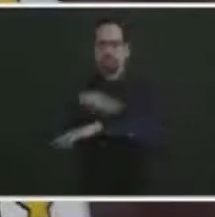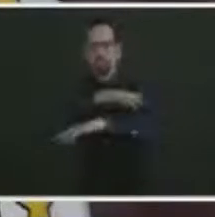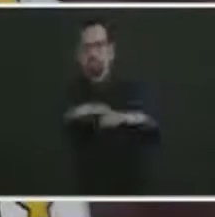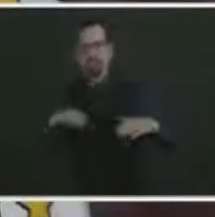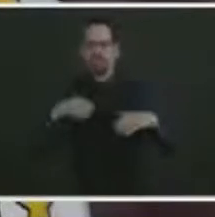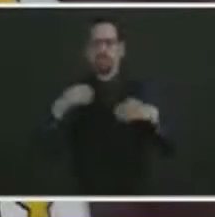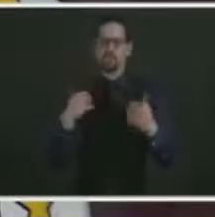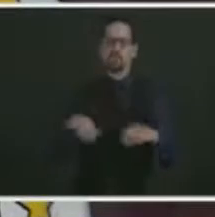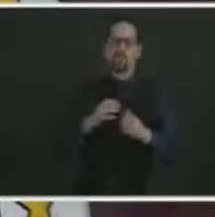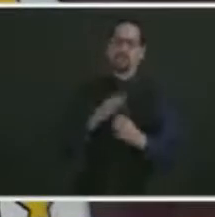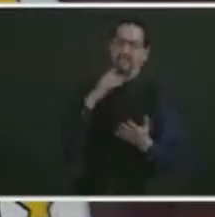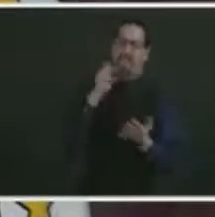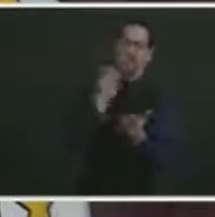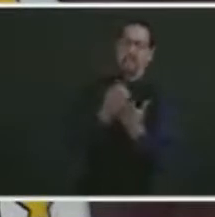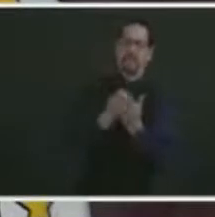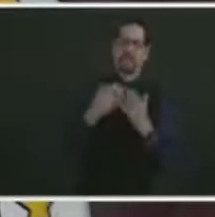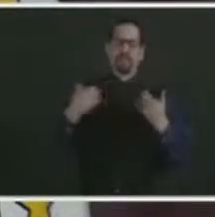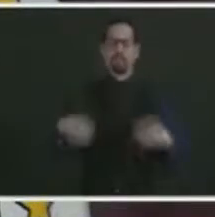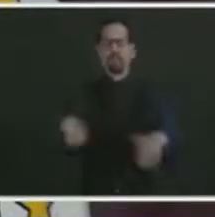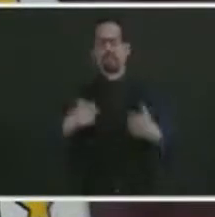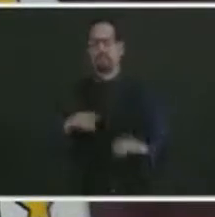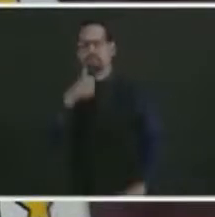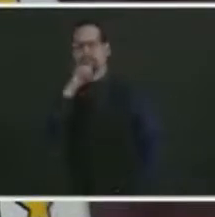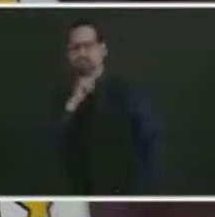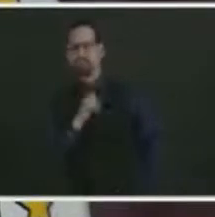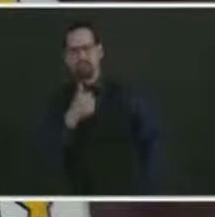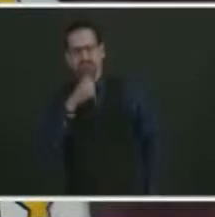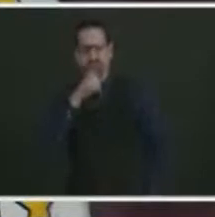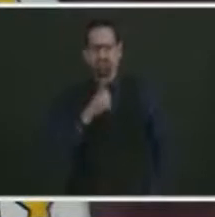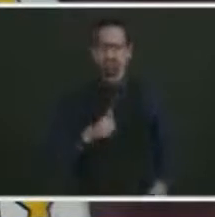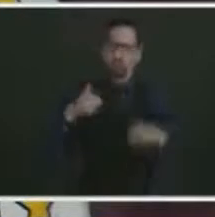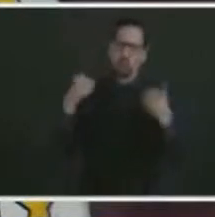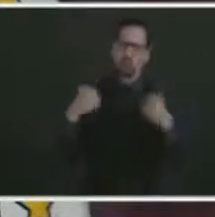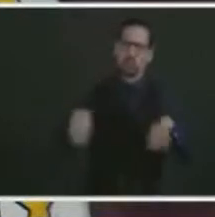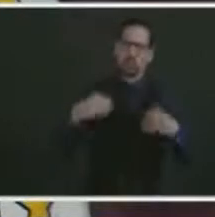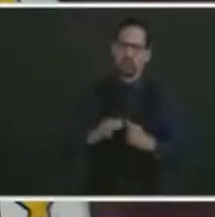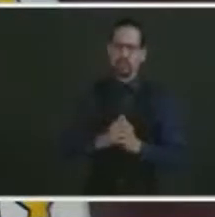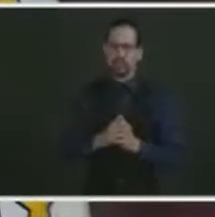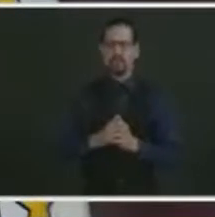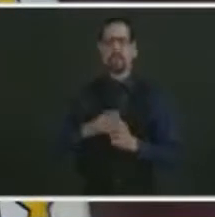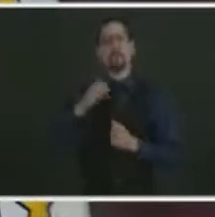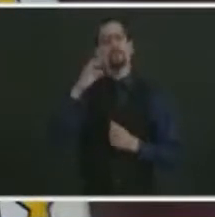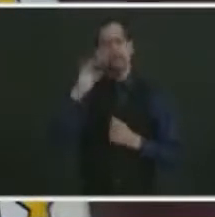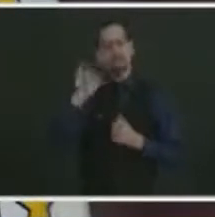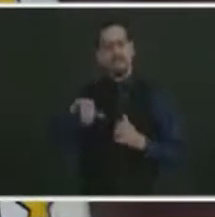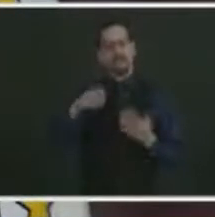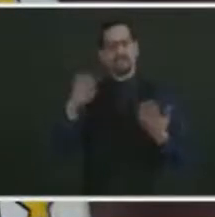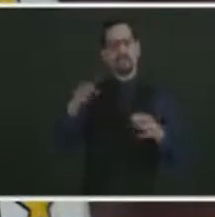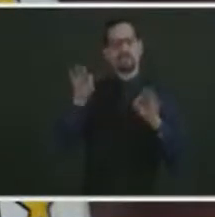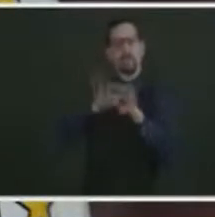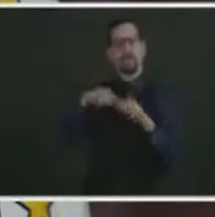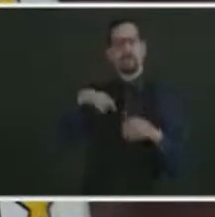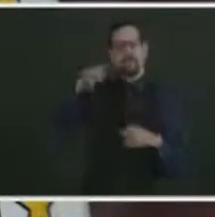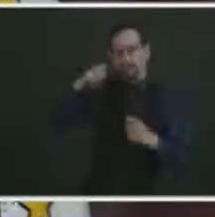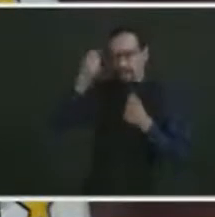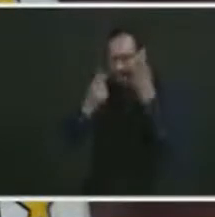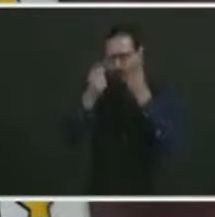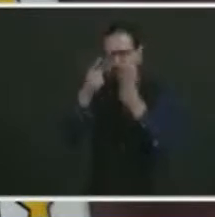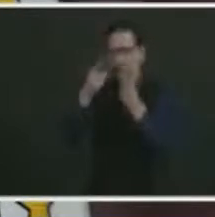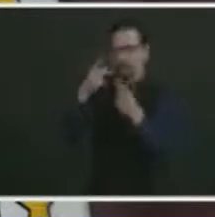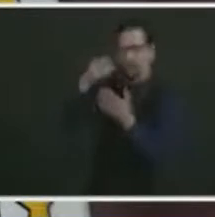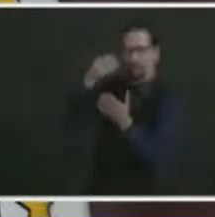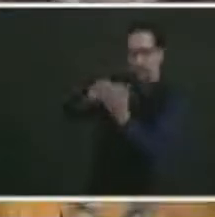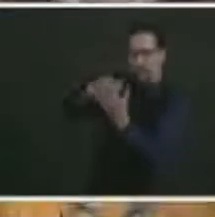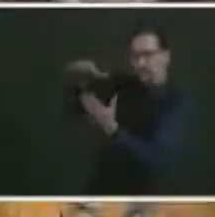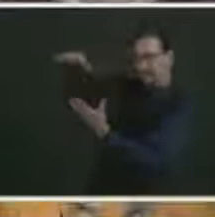employees until we have more information about whether we're going to get additional federal stimulus. I want to, in addition to thanking my